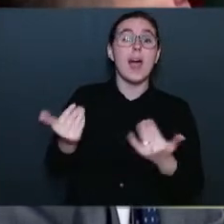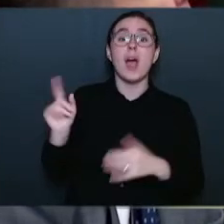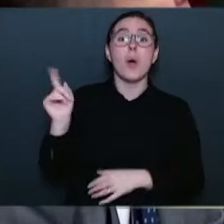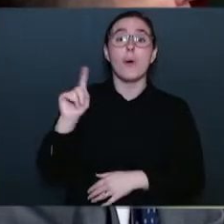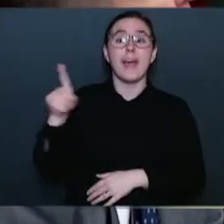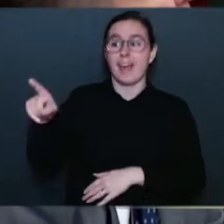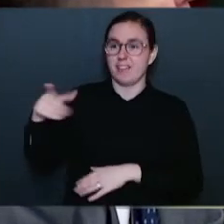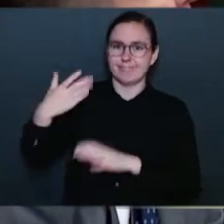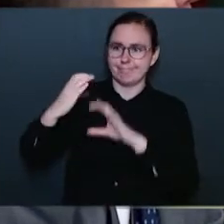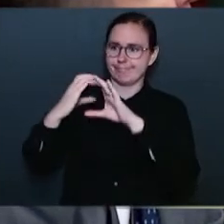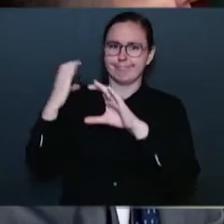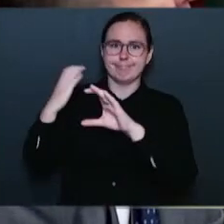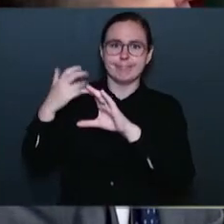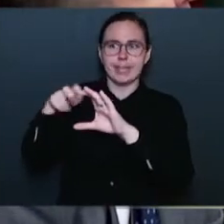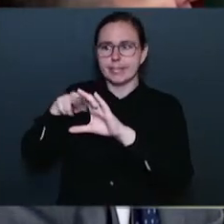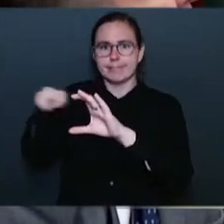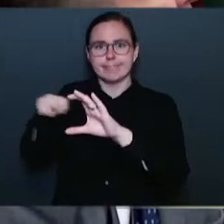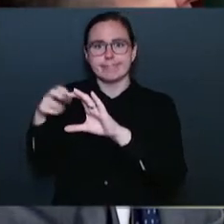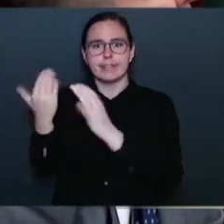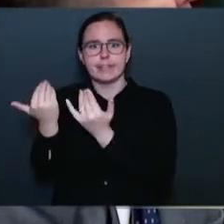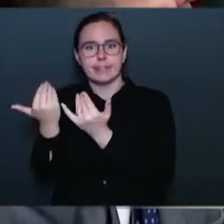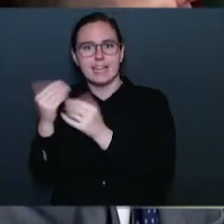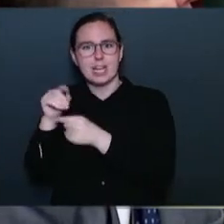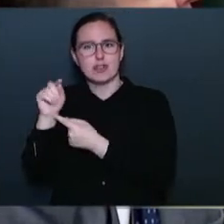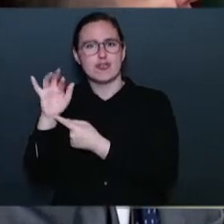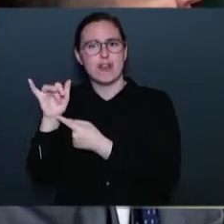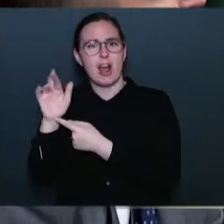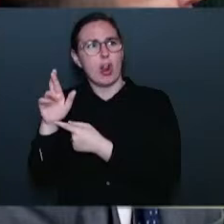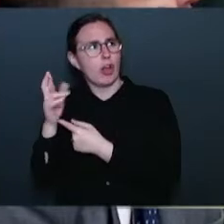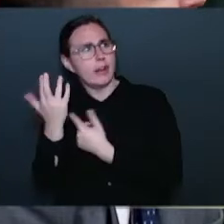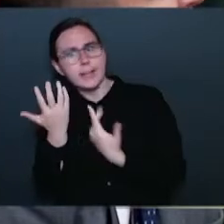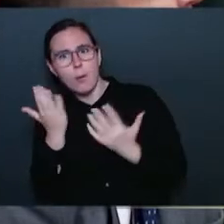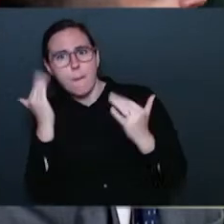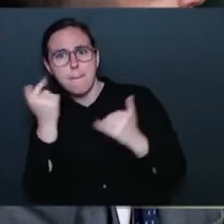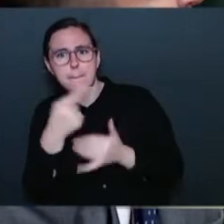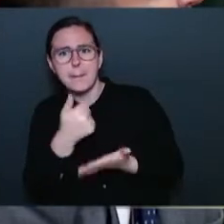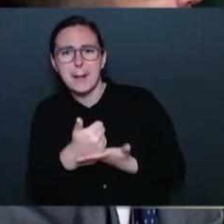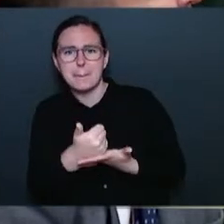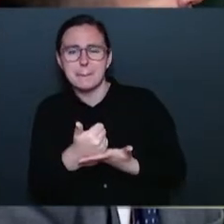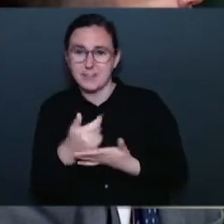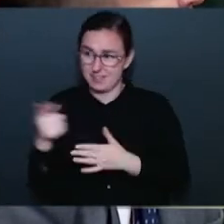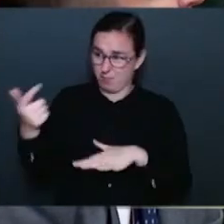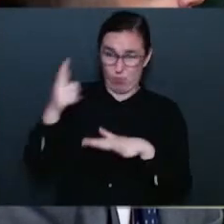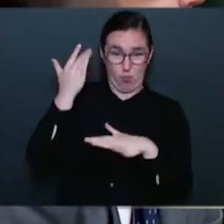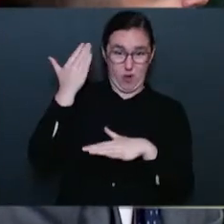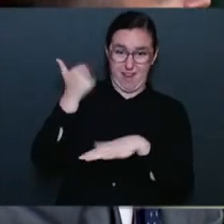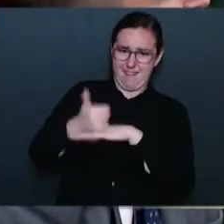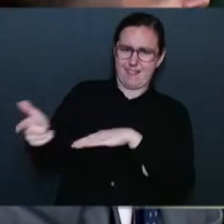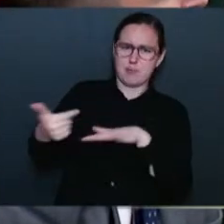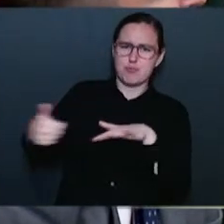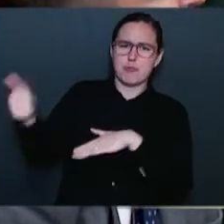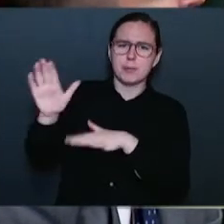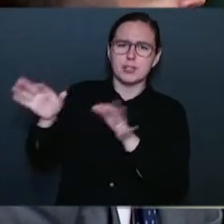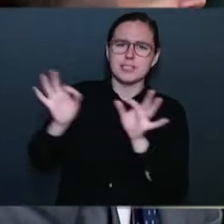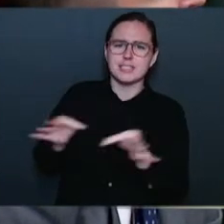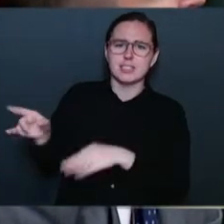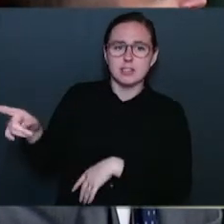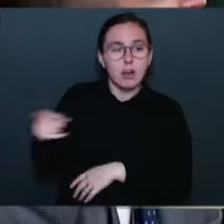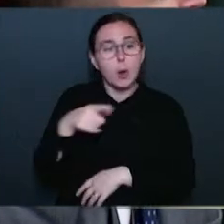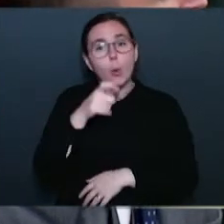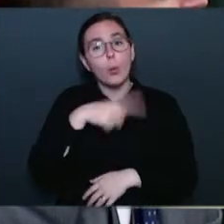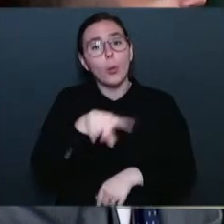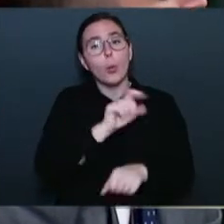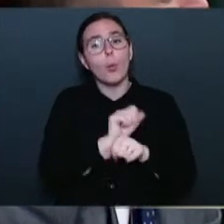chaos and front care front line health care workers are exhausted since the UCP formed government the number of health care workers quitting has gone up